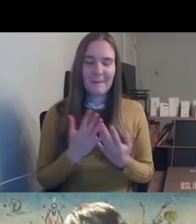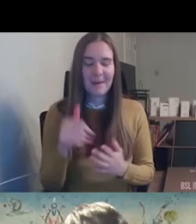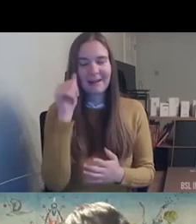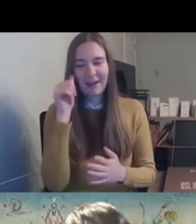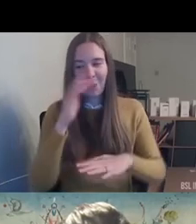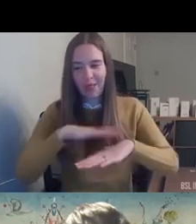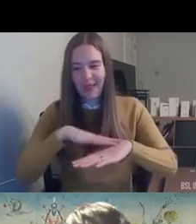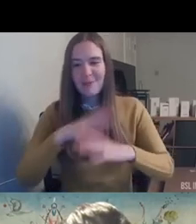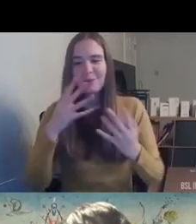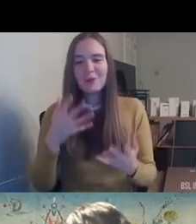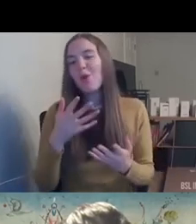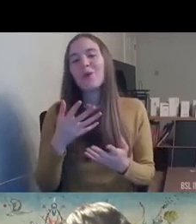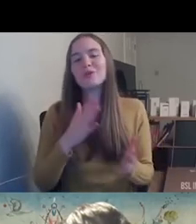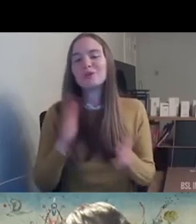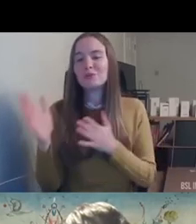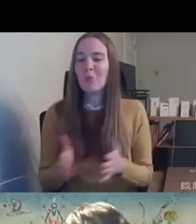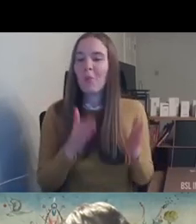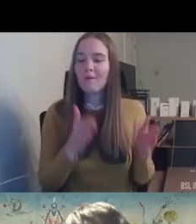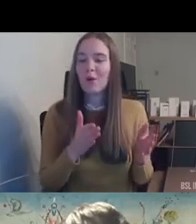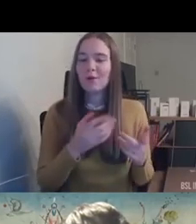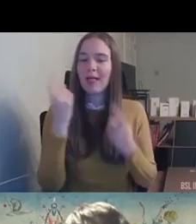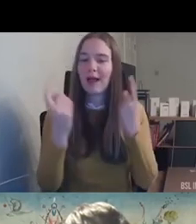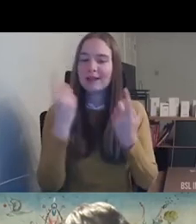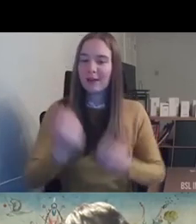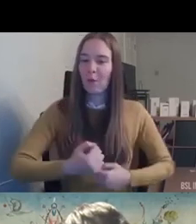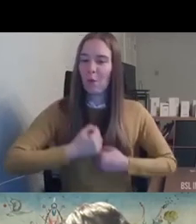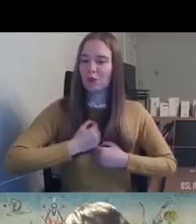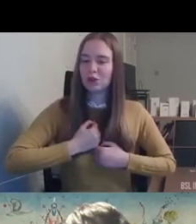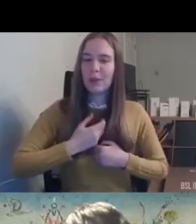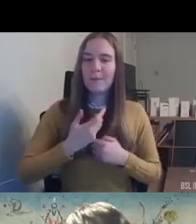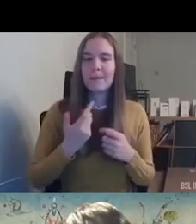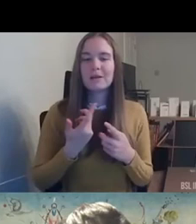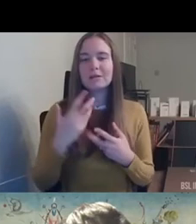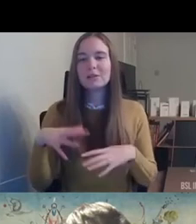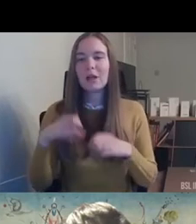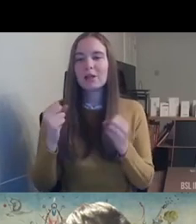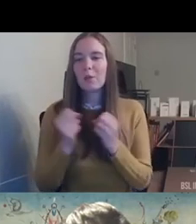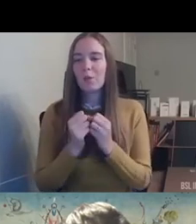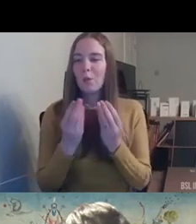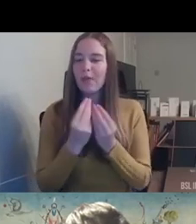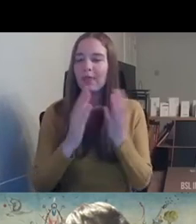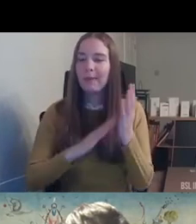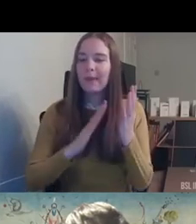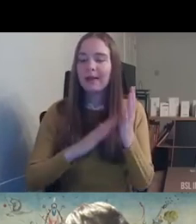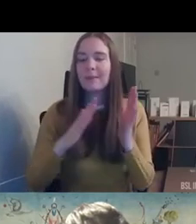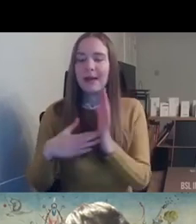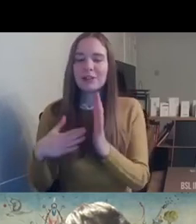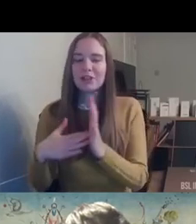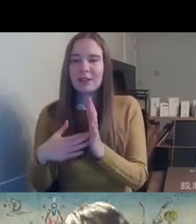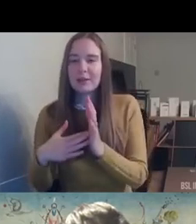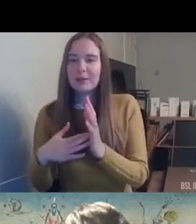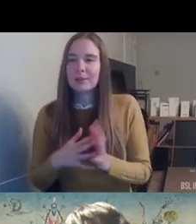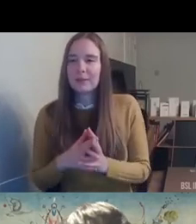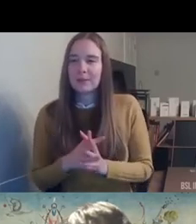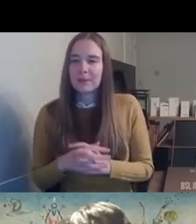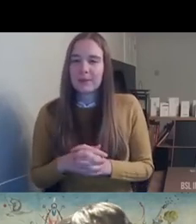just to kind of move on to this idea of ownership and maybe starting Madeline and Manajay, you talk